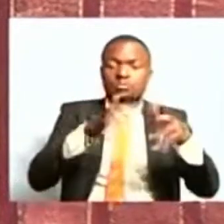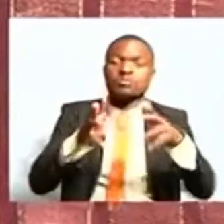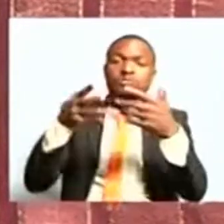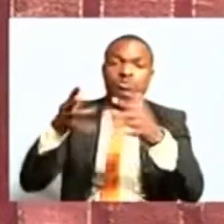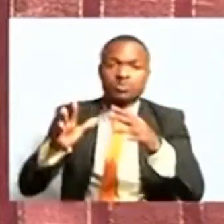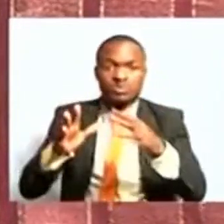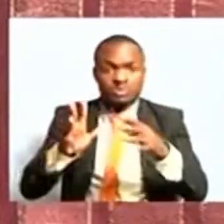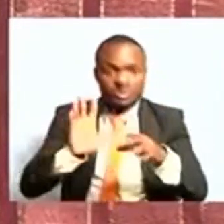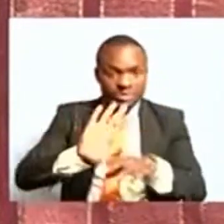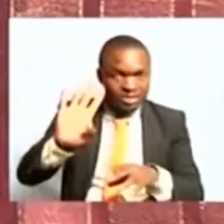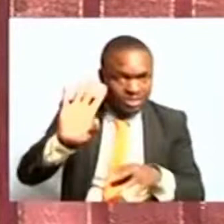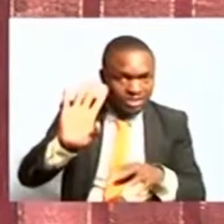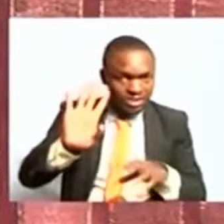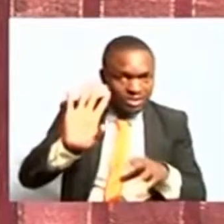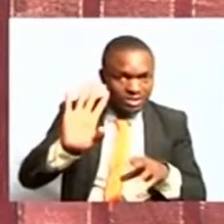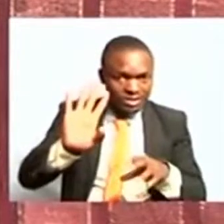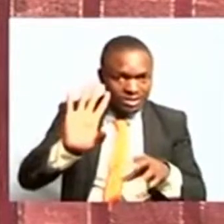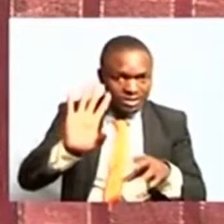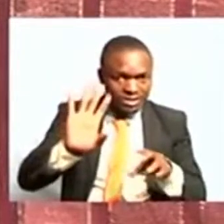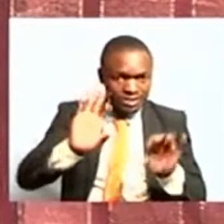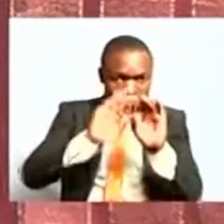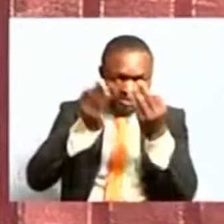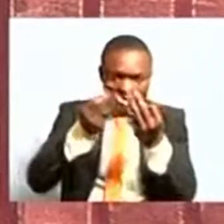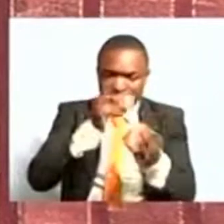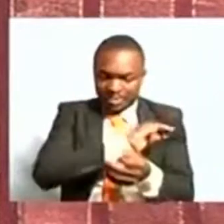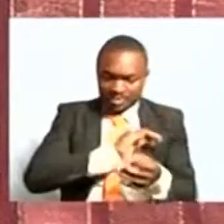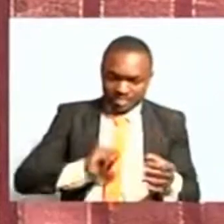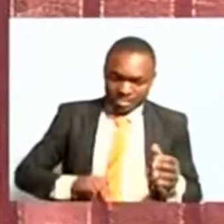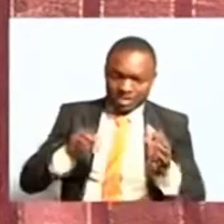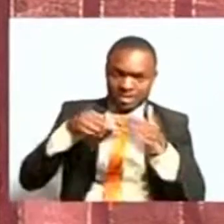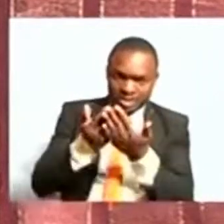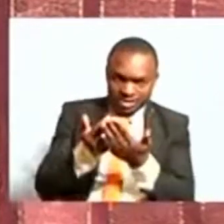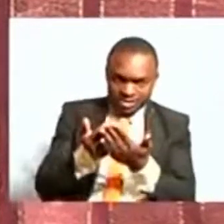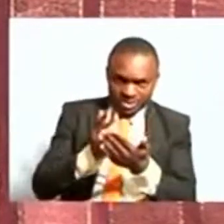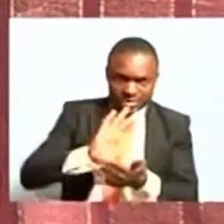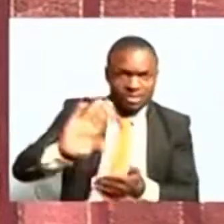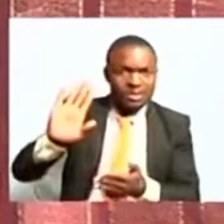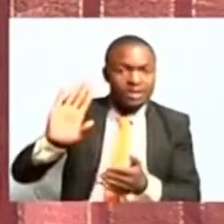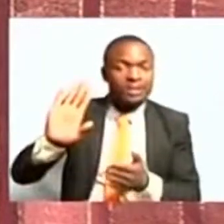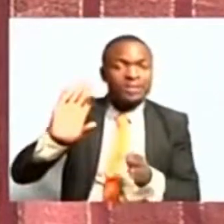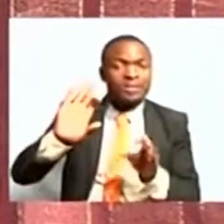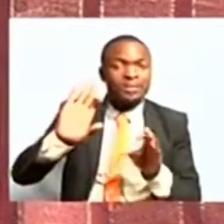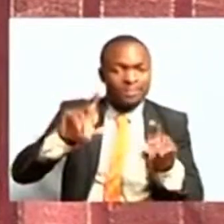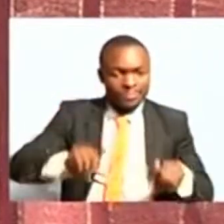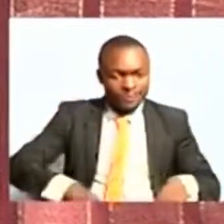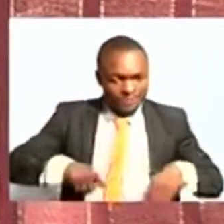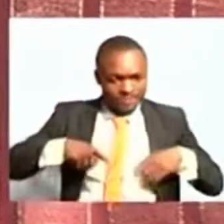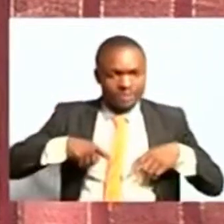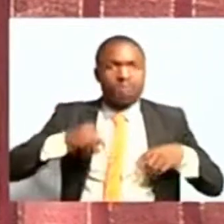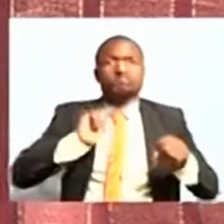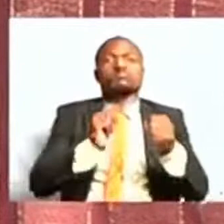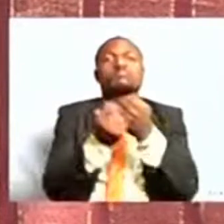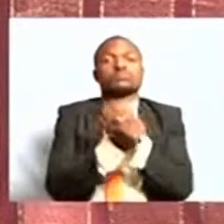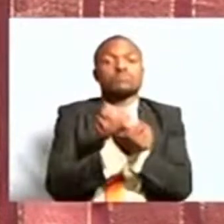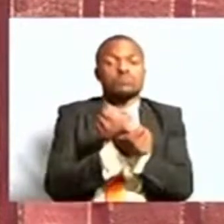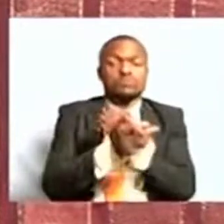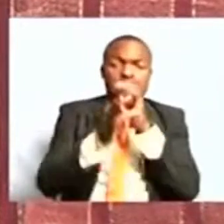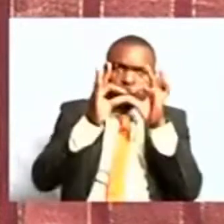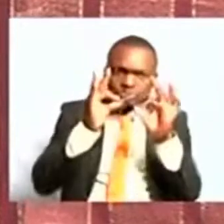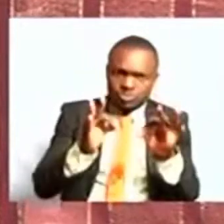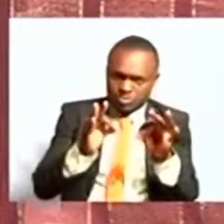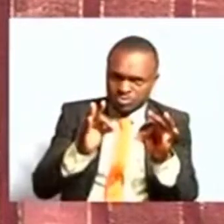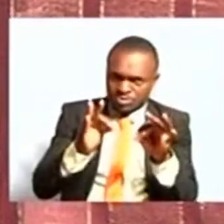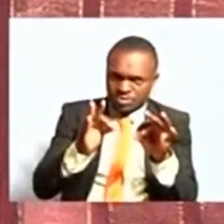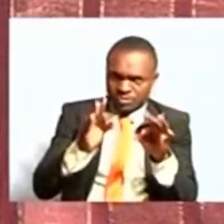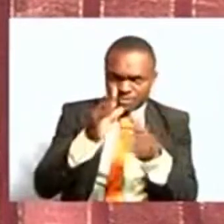to share their experience of how their lives have been affected. And you know, when someone shares